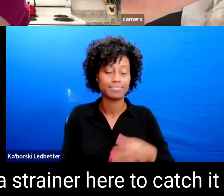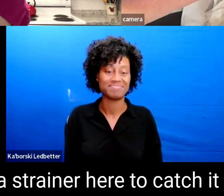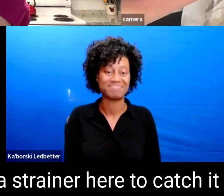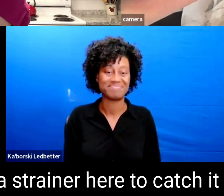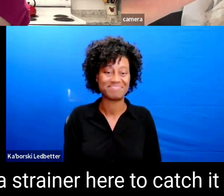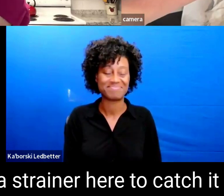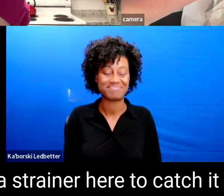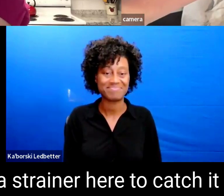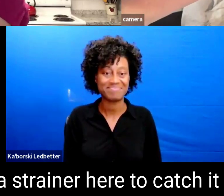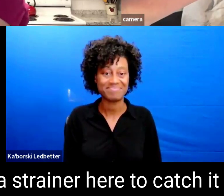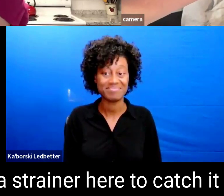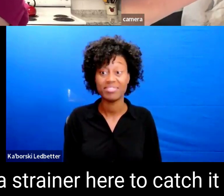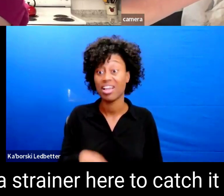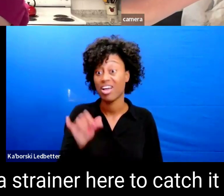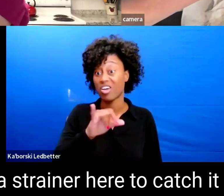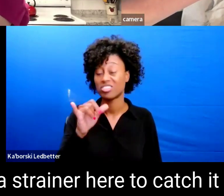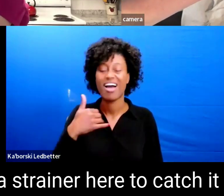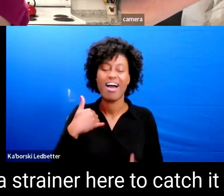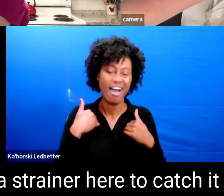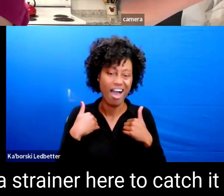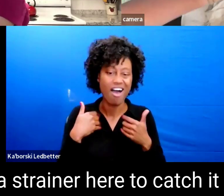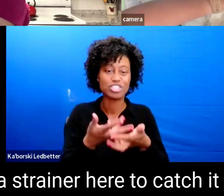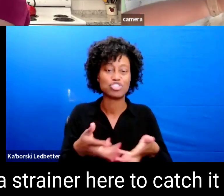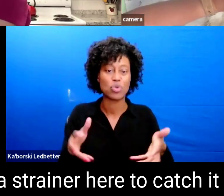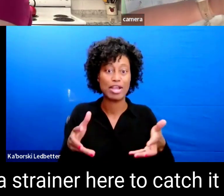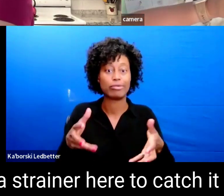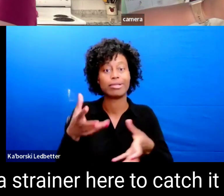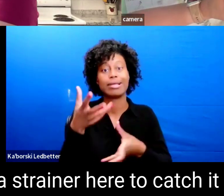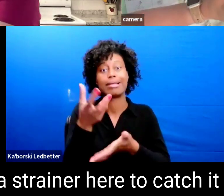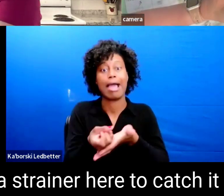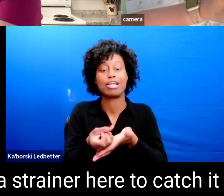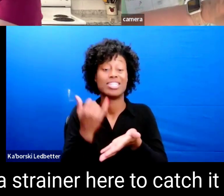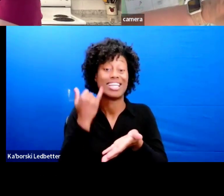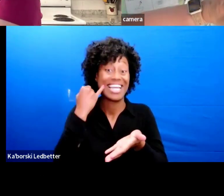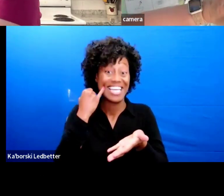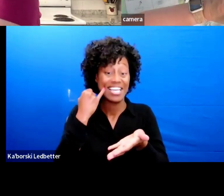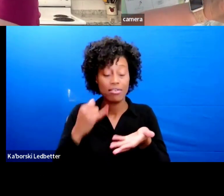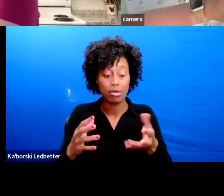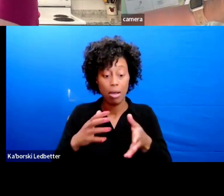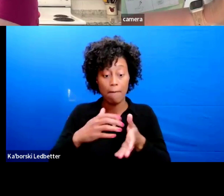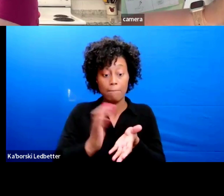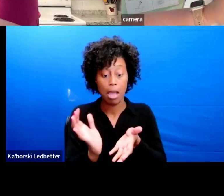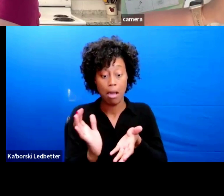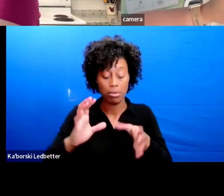I'm also have a strainer here to catch if in case the lid came open.